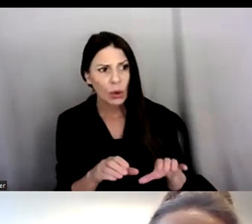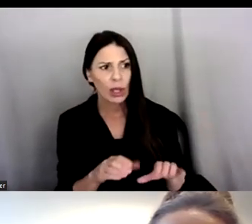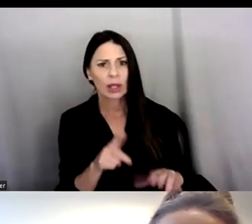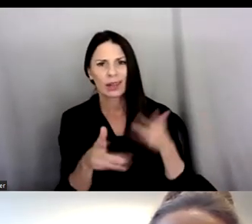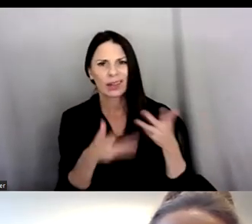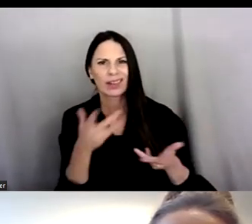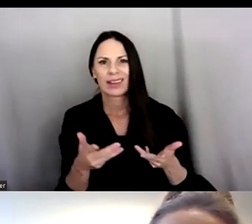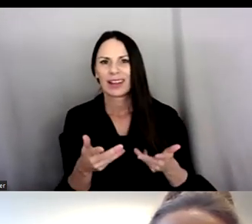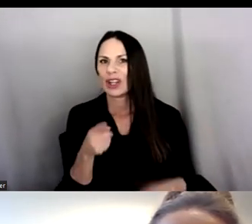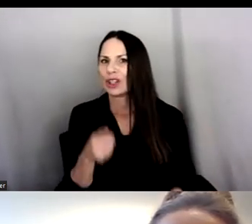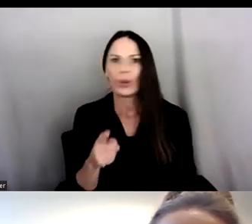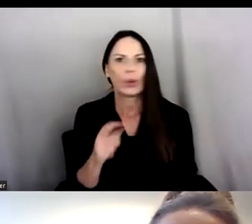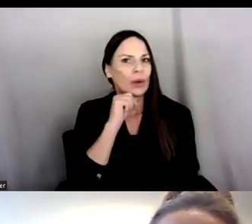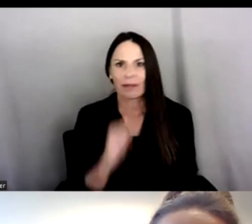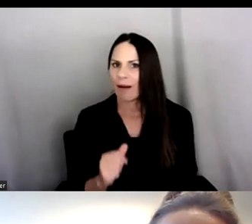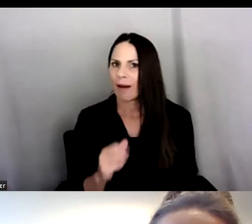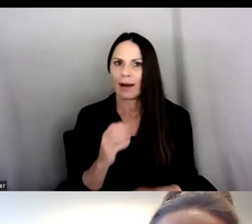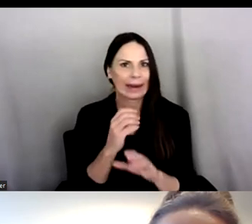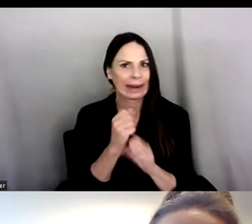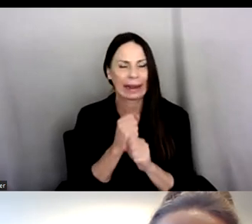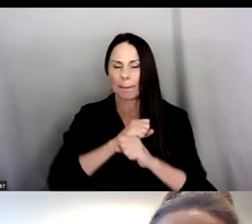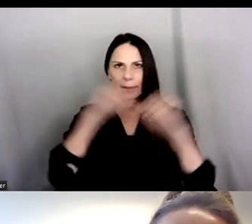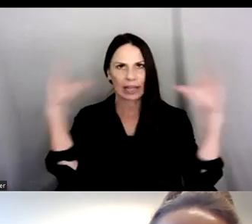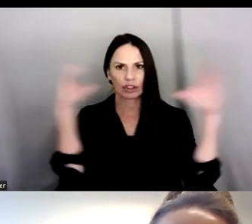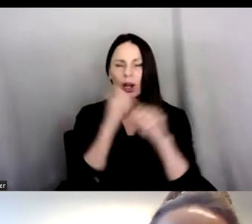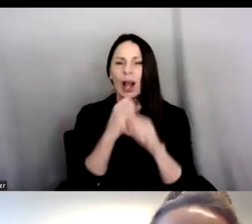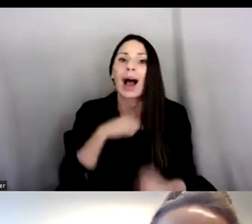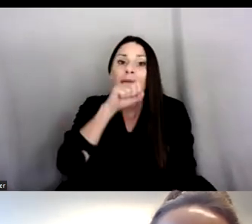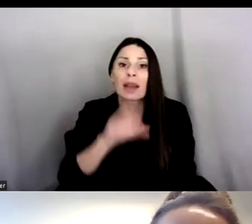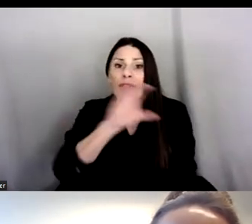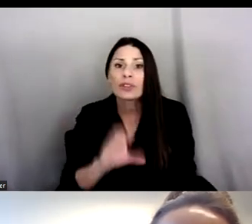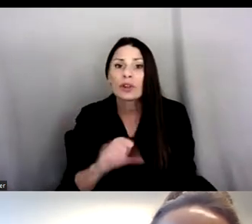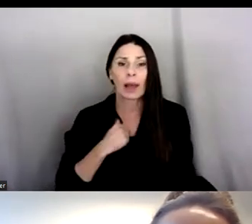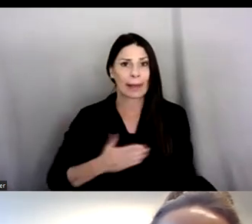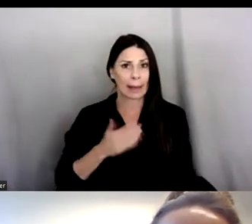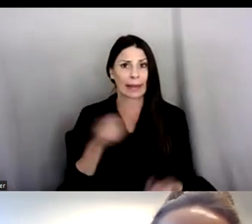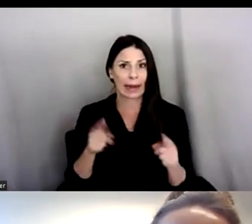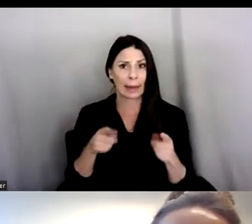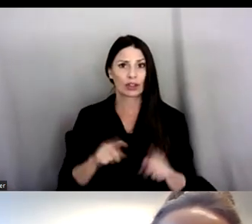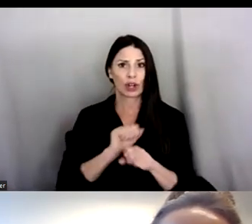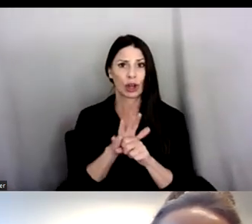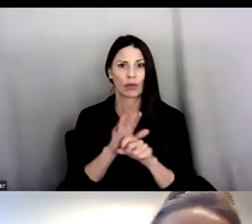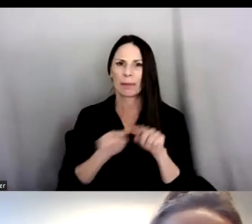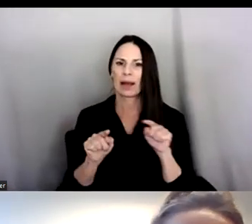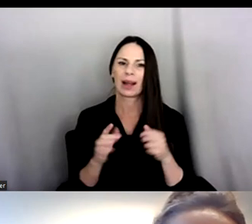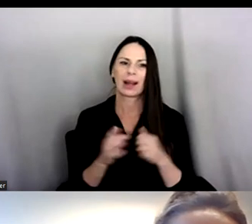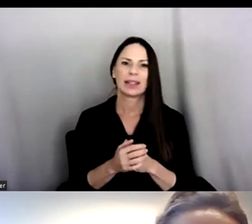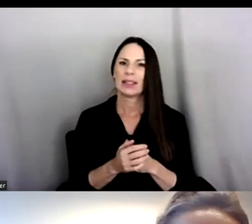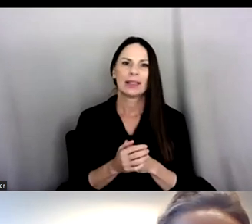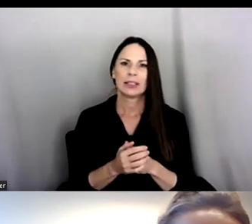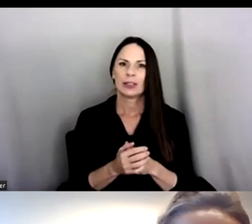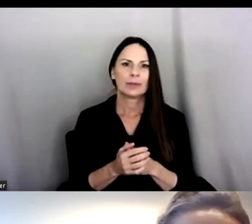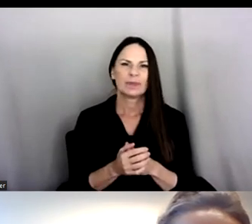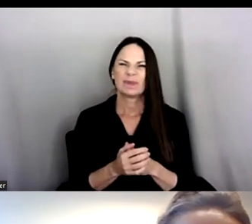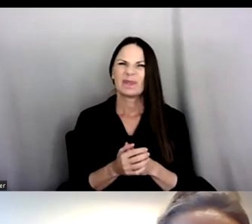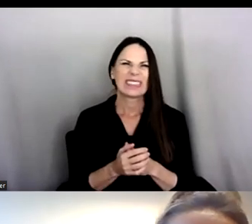And I love Zoom, and I'm glad it happened during COVID, but this has been 100%. It has undone